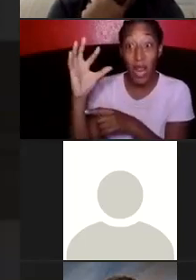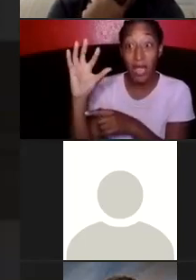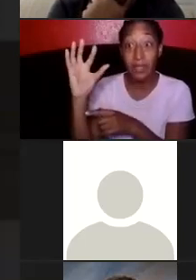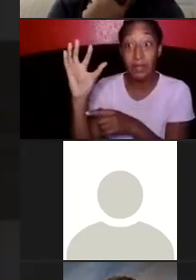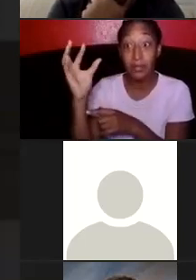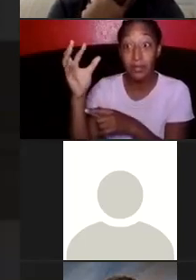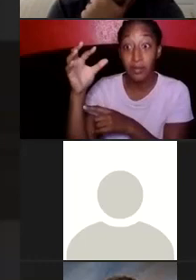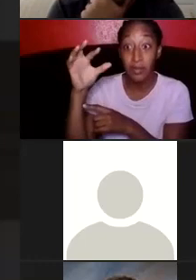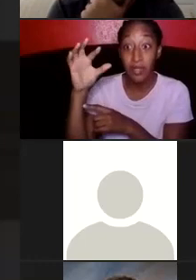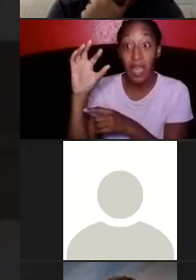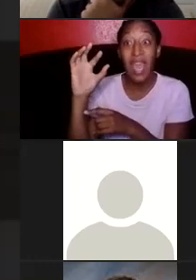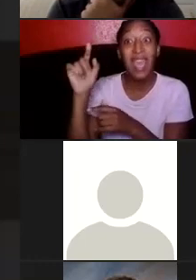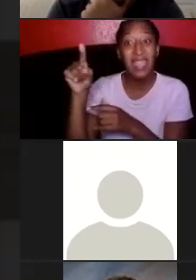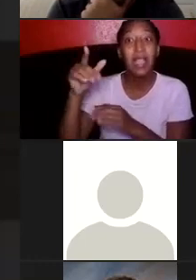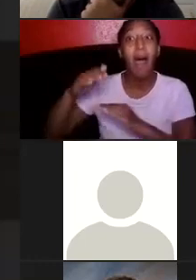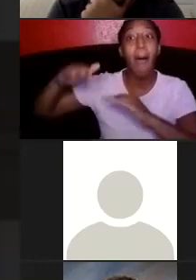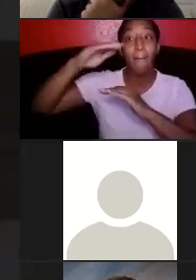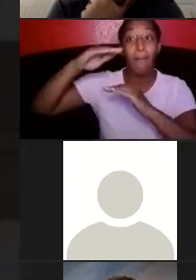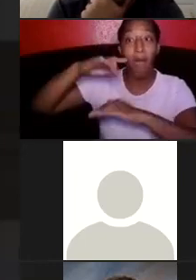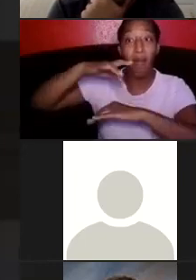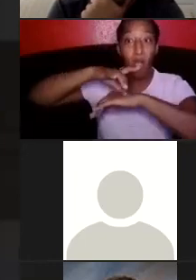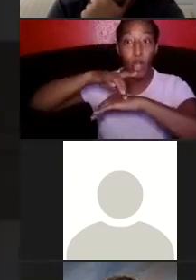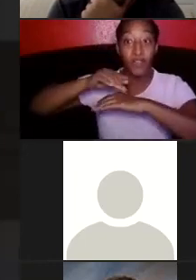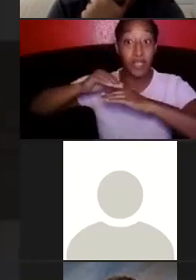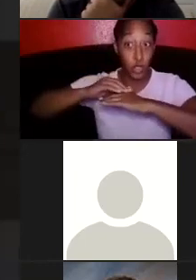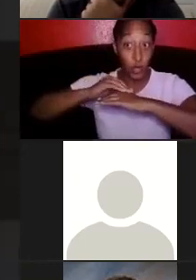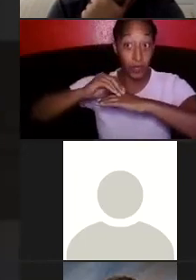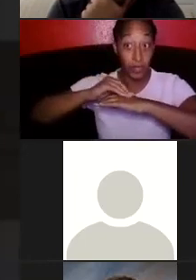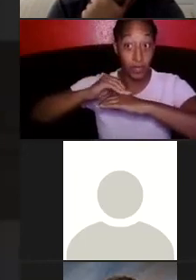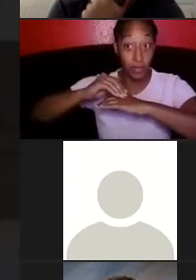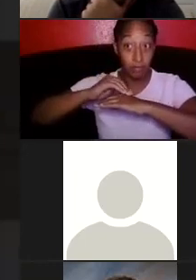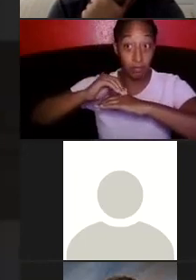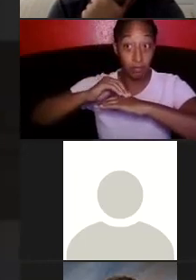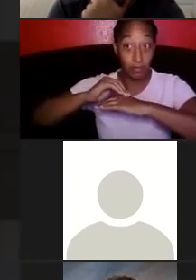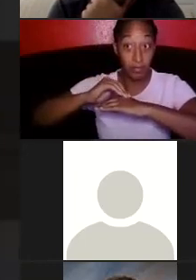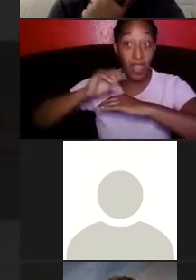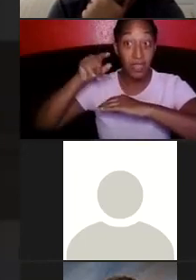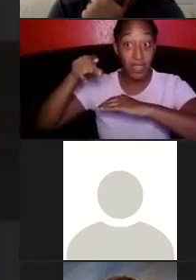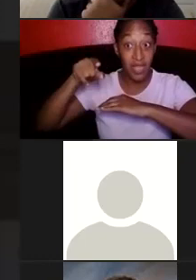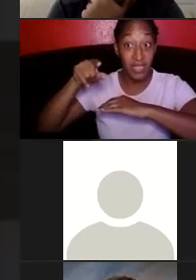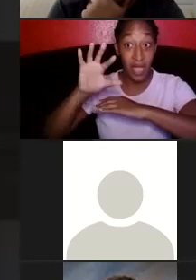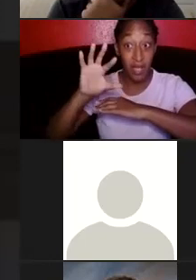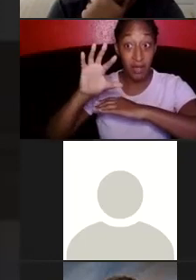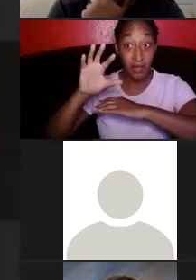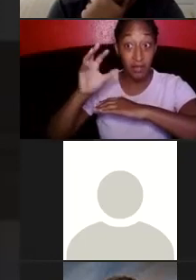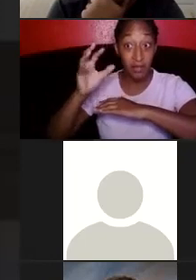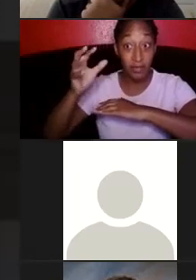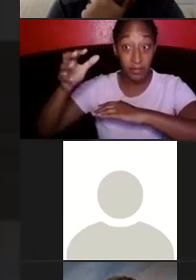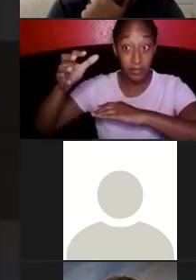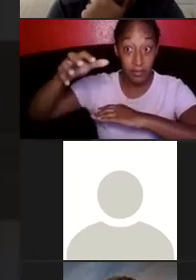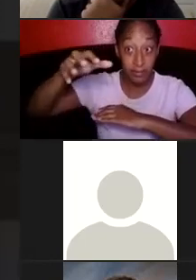take, okay? And because that object is going in a circle around the